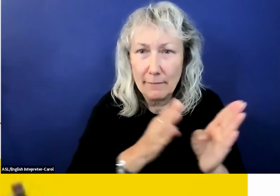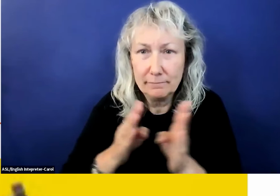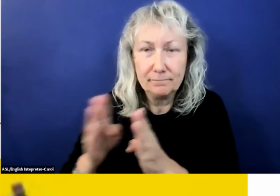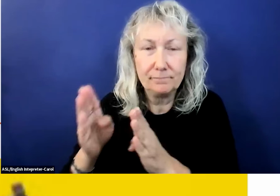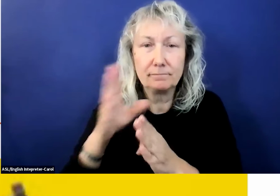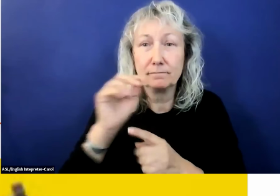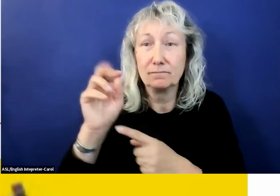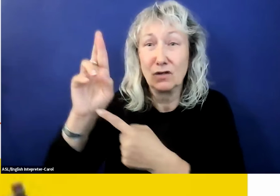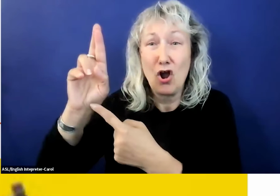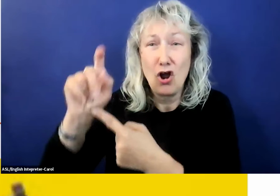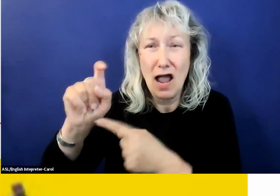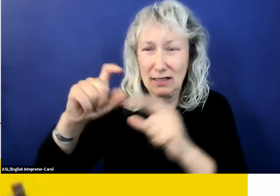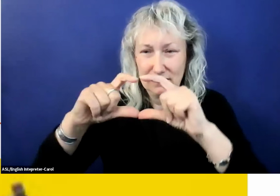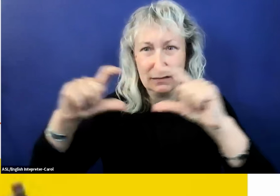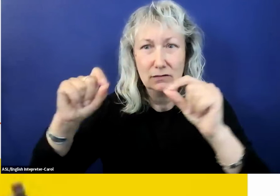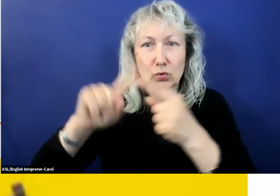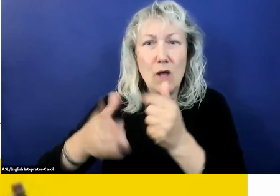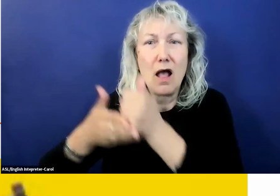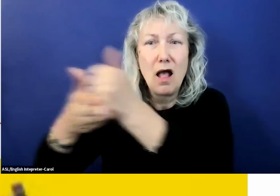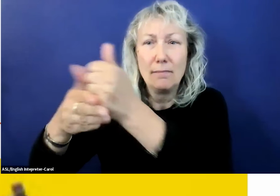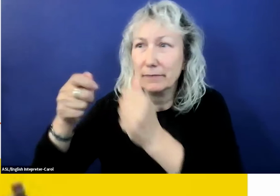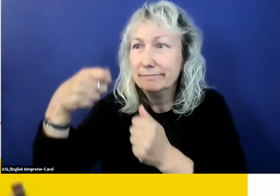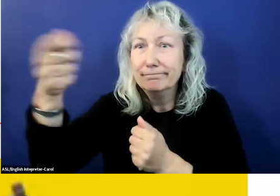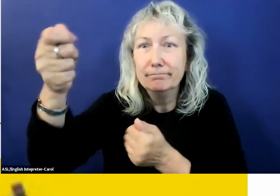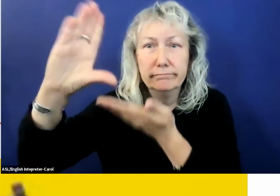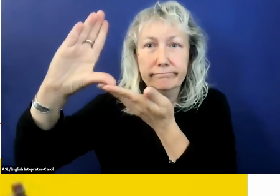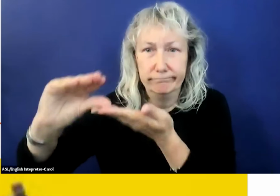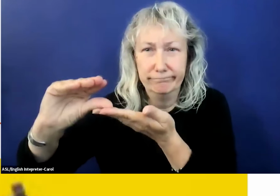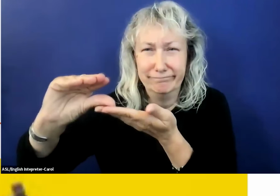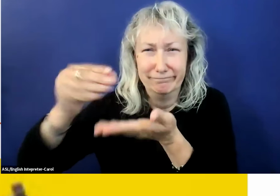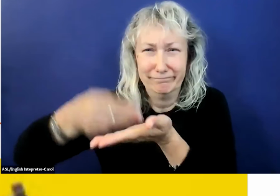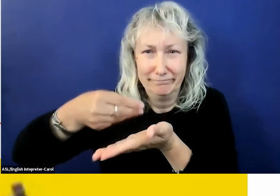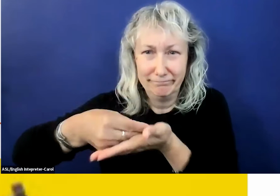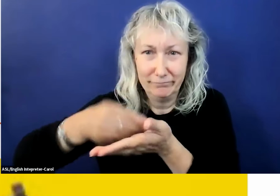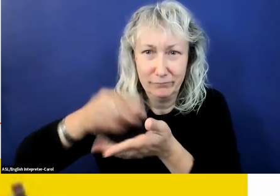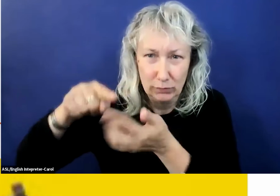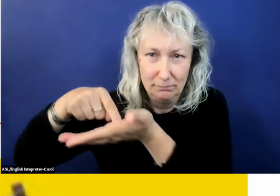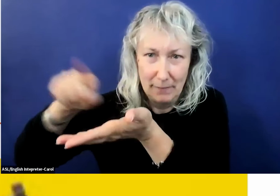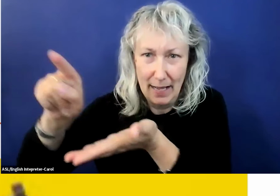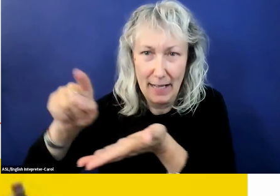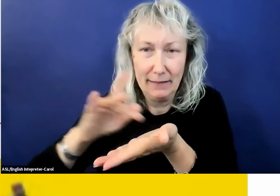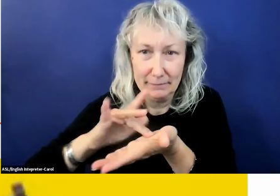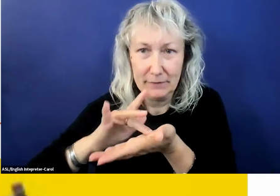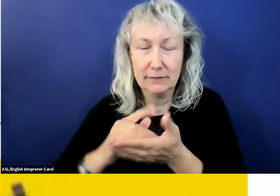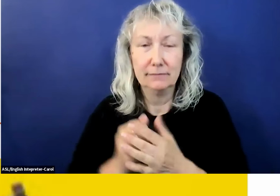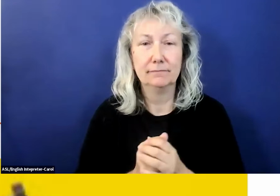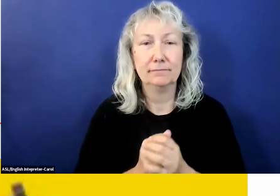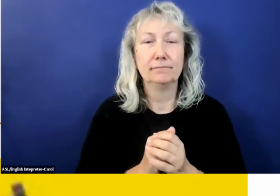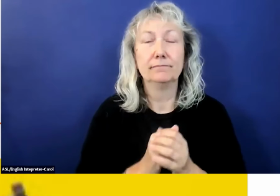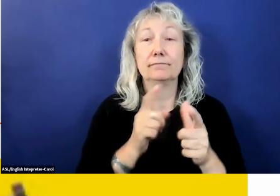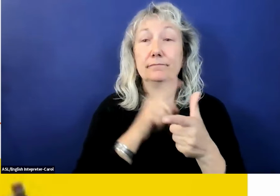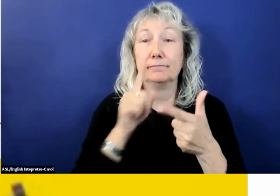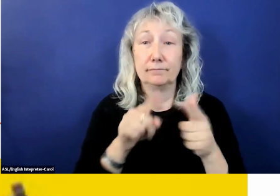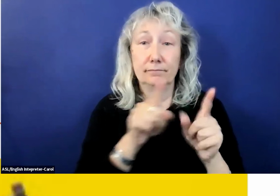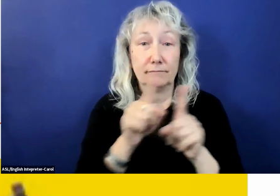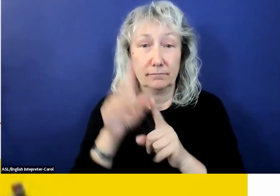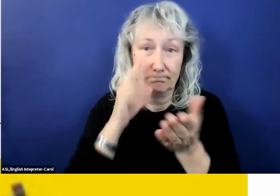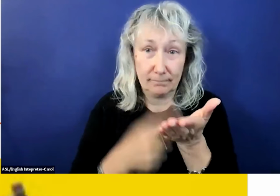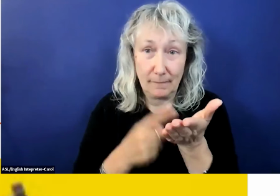discount card may help you in those efforts. And then finally, we'll investigate your rights regarding